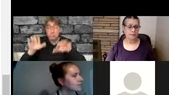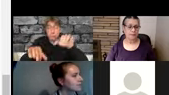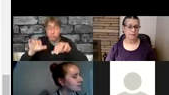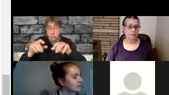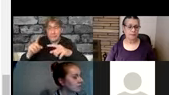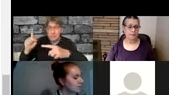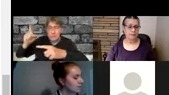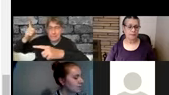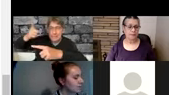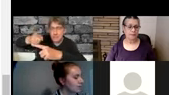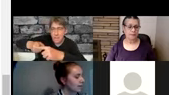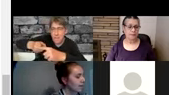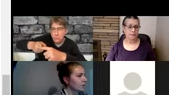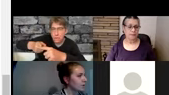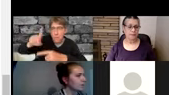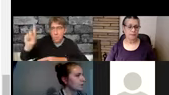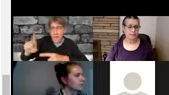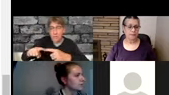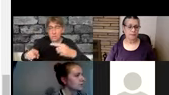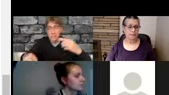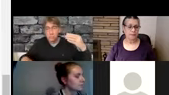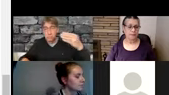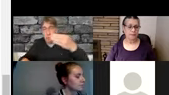put this one in Cambridge.